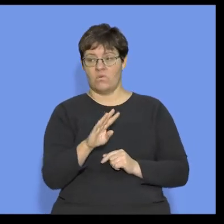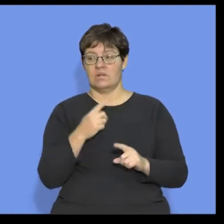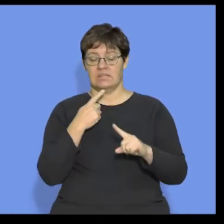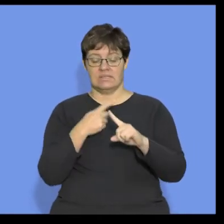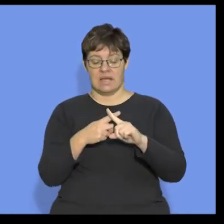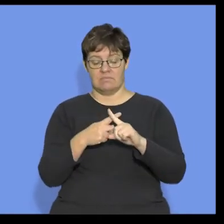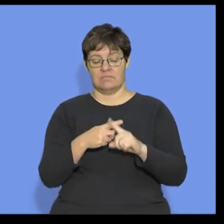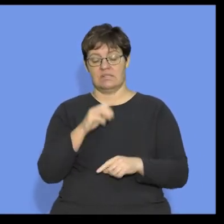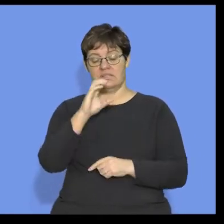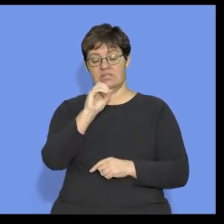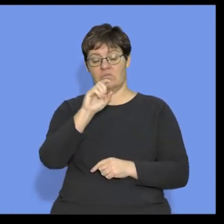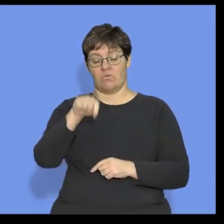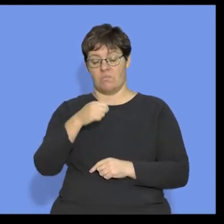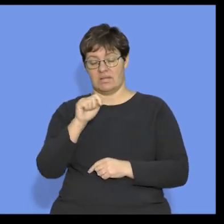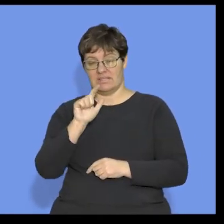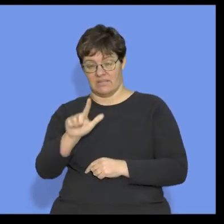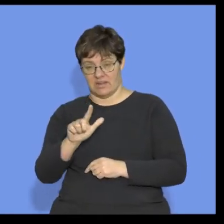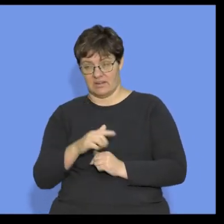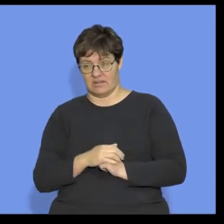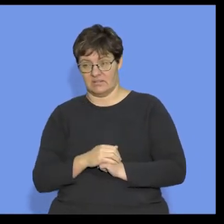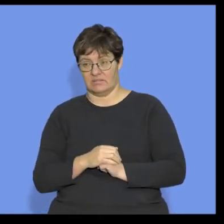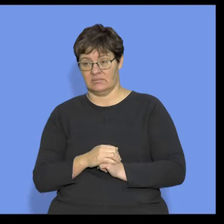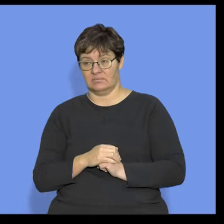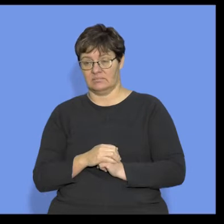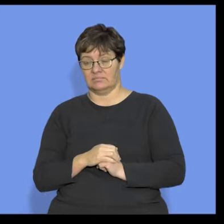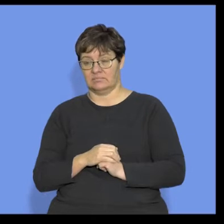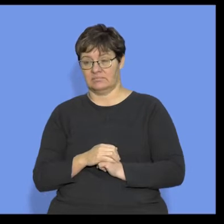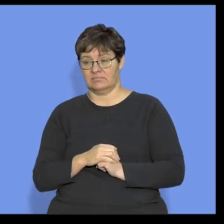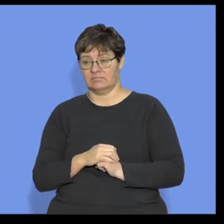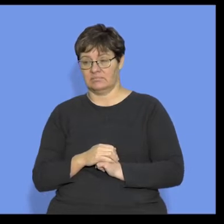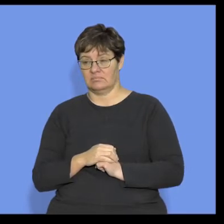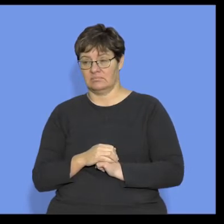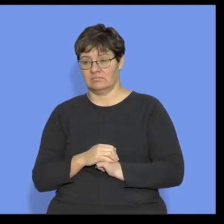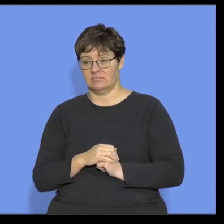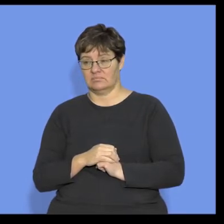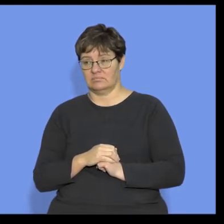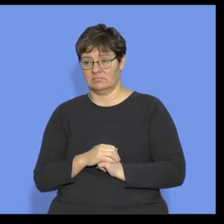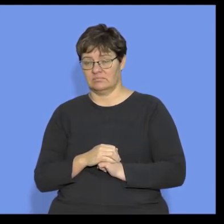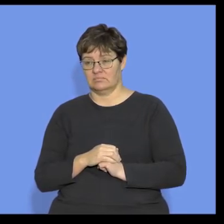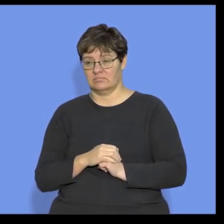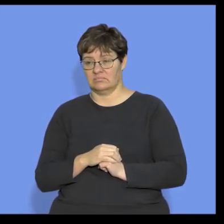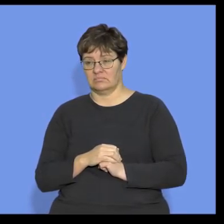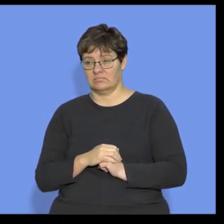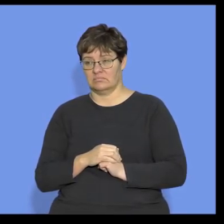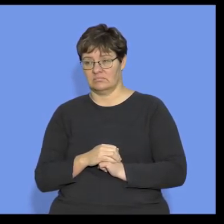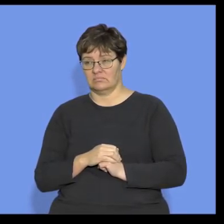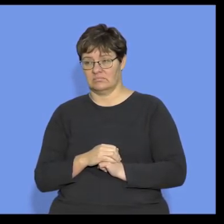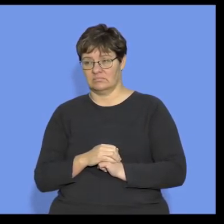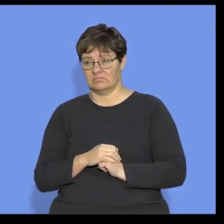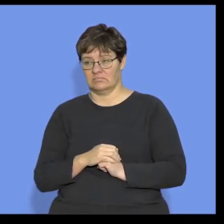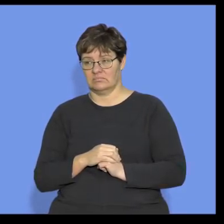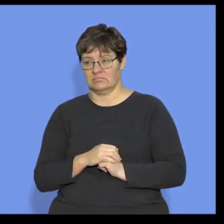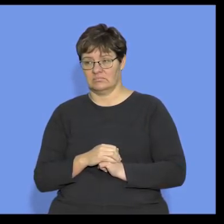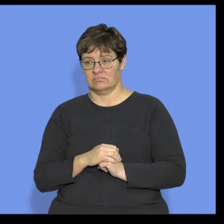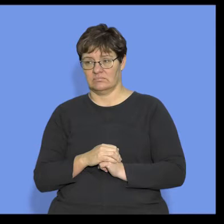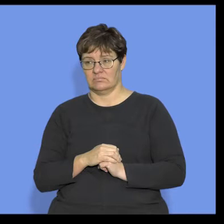0.4, because he loses a race, which is what? 0.4, where's 0.4? 0.4